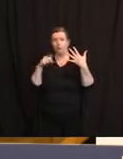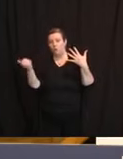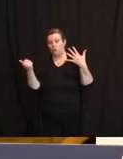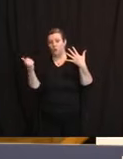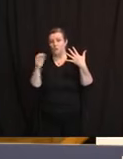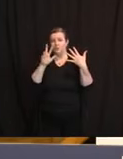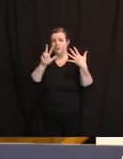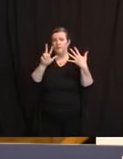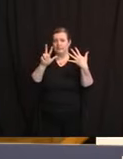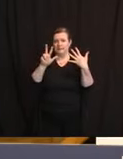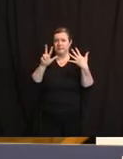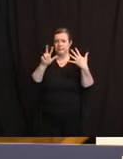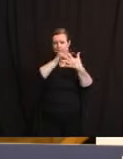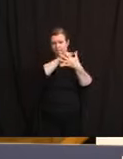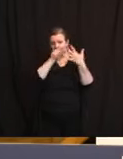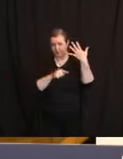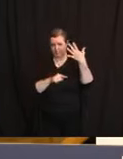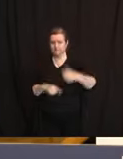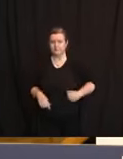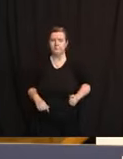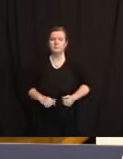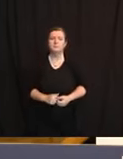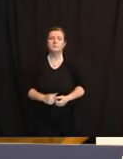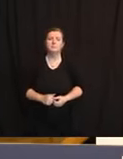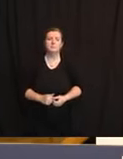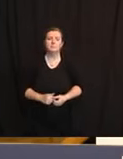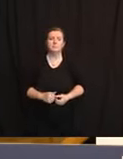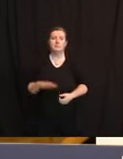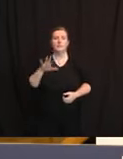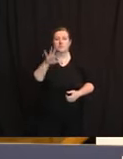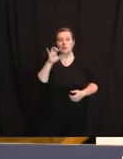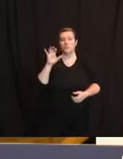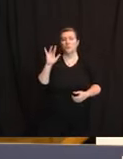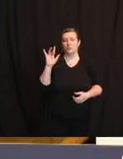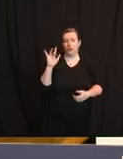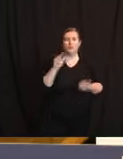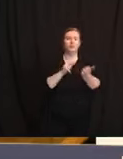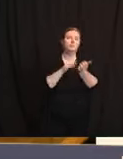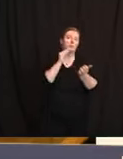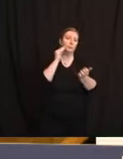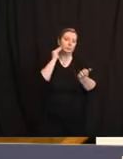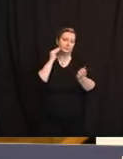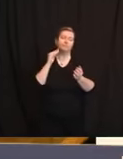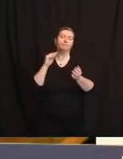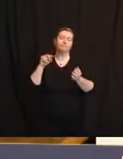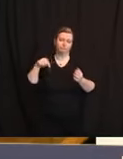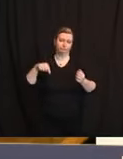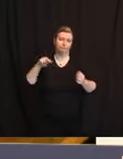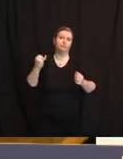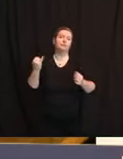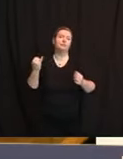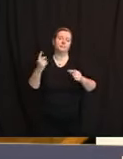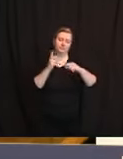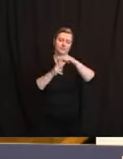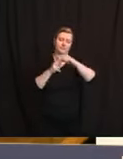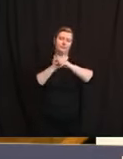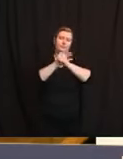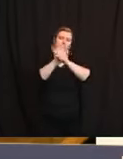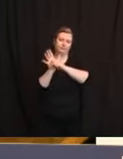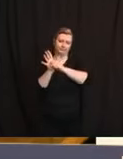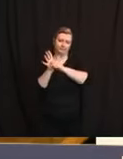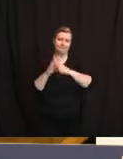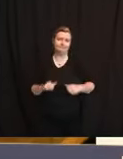3.4. There are 525 long-term care facilities in the state reporting COVID-19 cases for